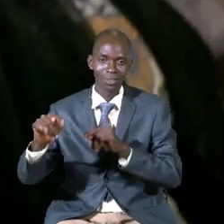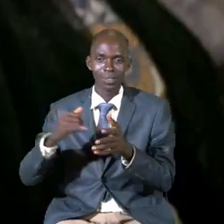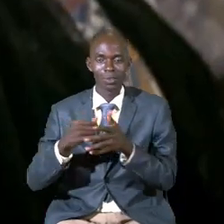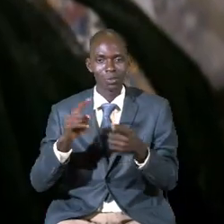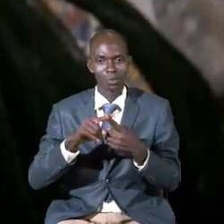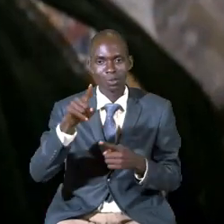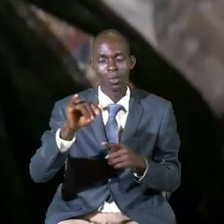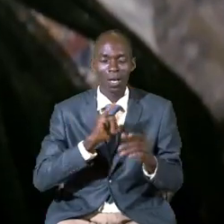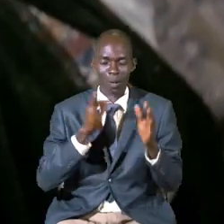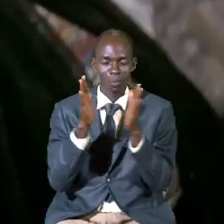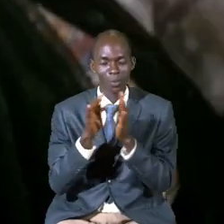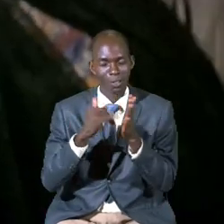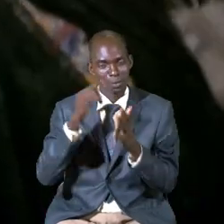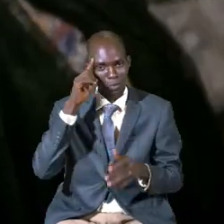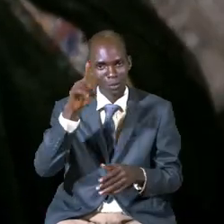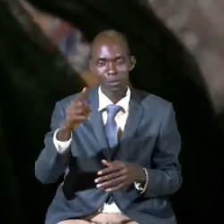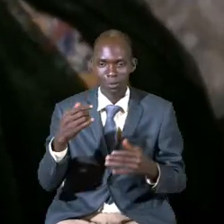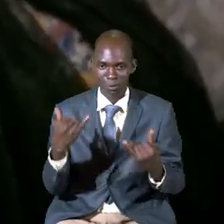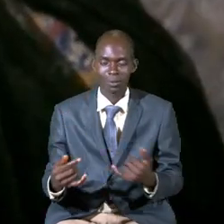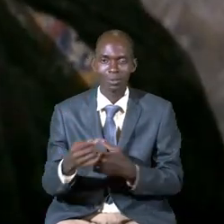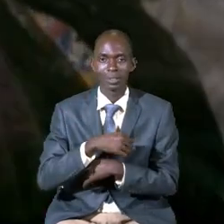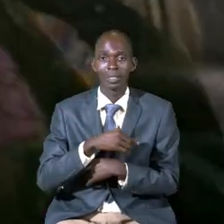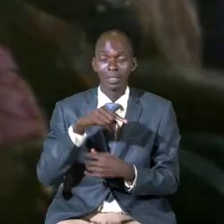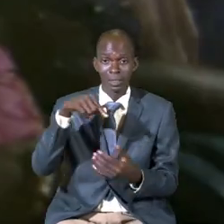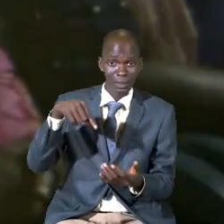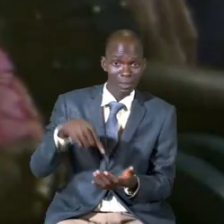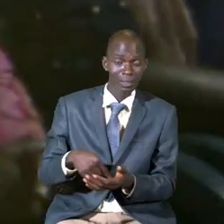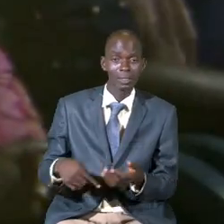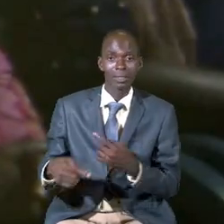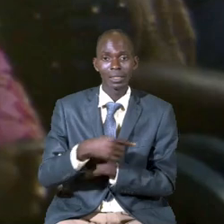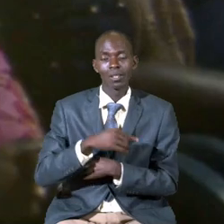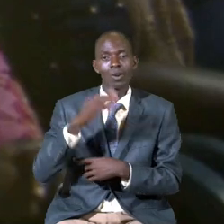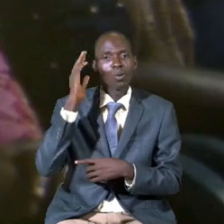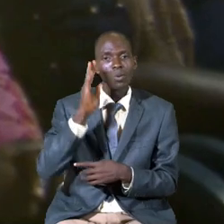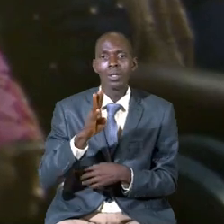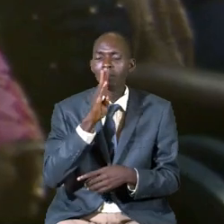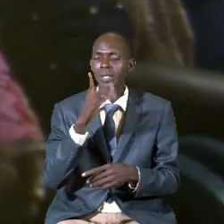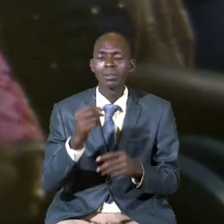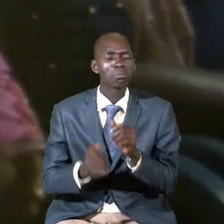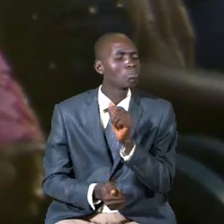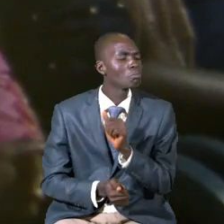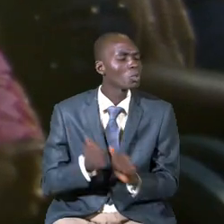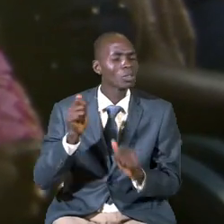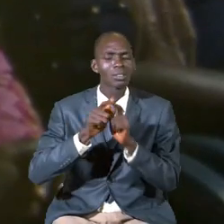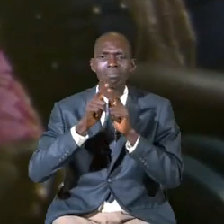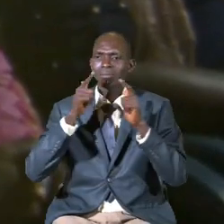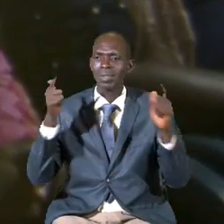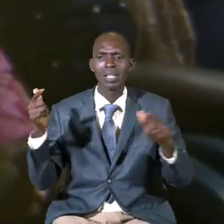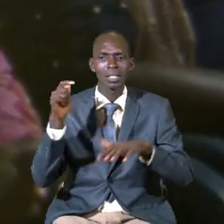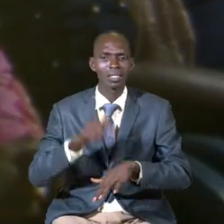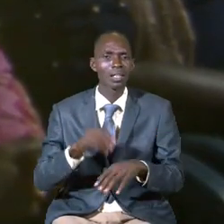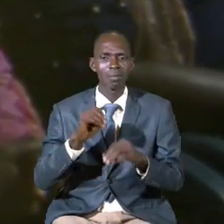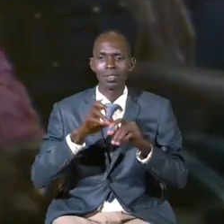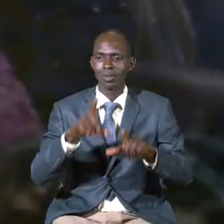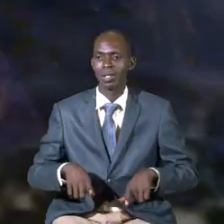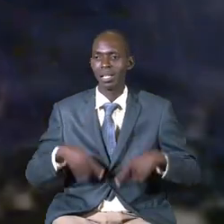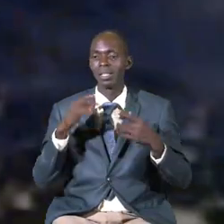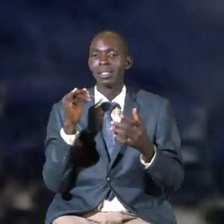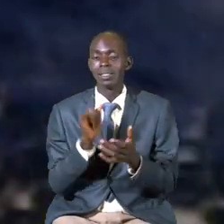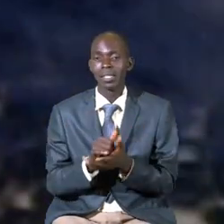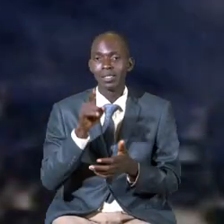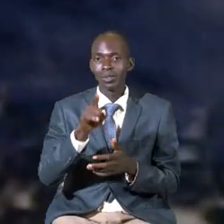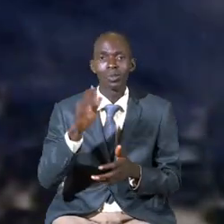you this will be the greatest moment in your life that you turn the such